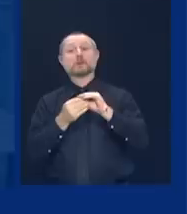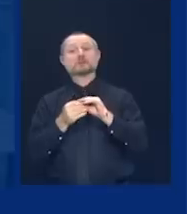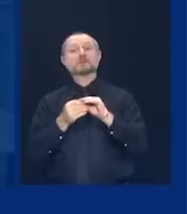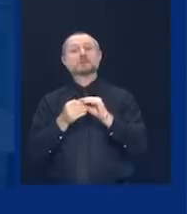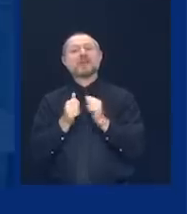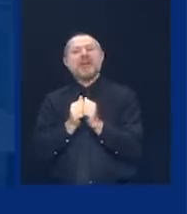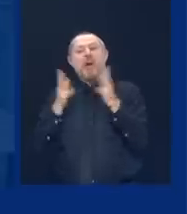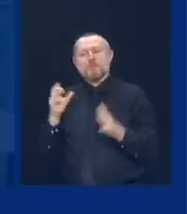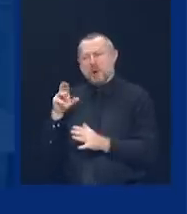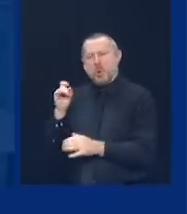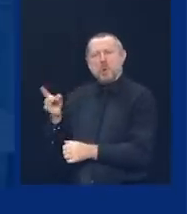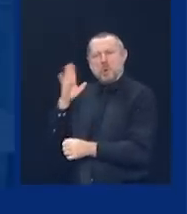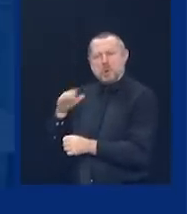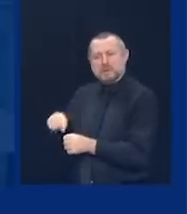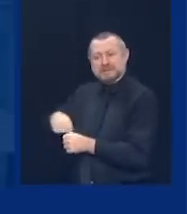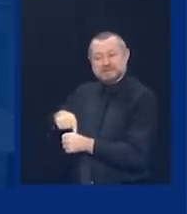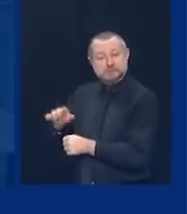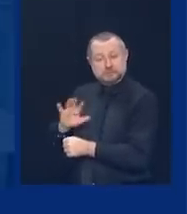microclusters, 3.1.